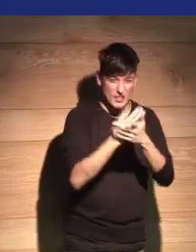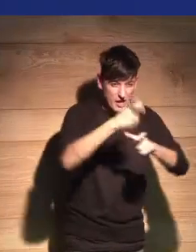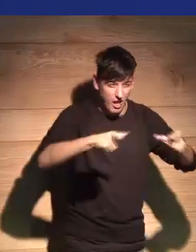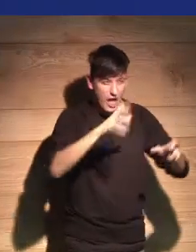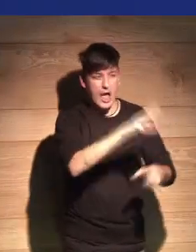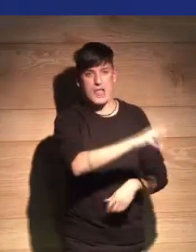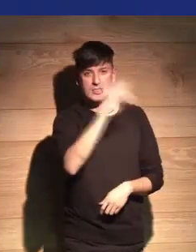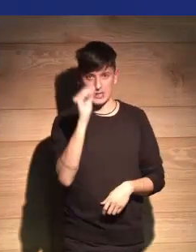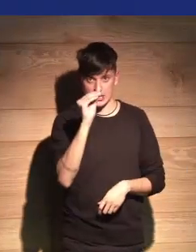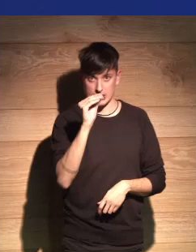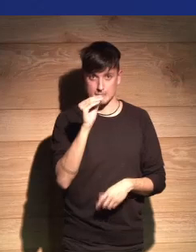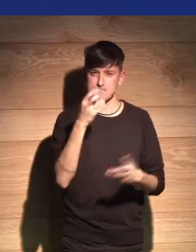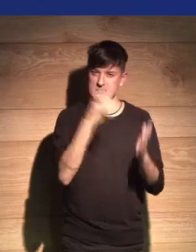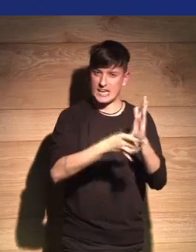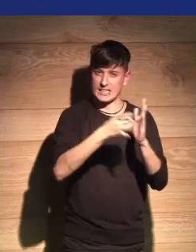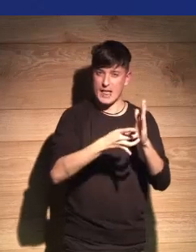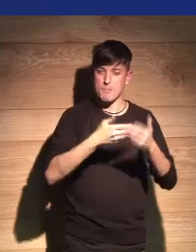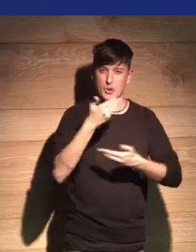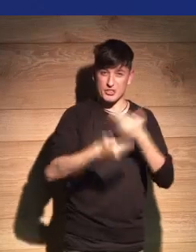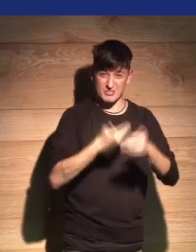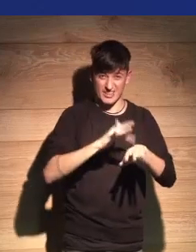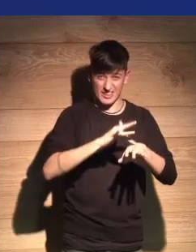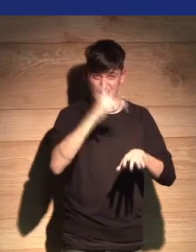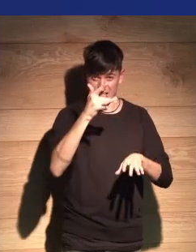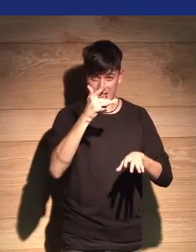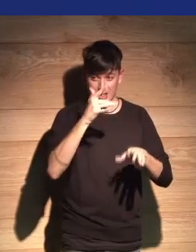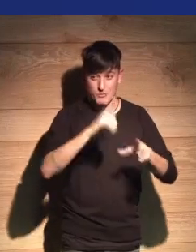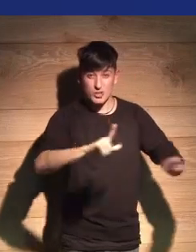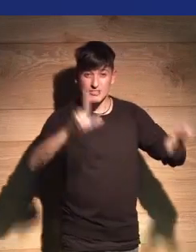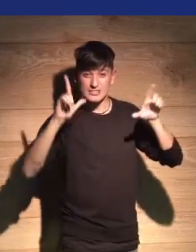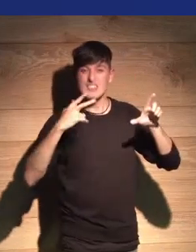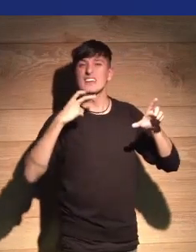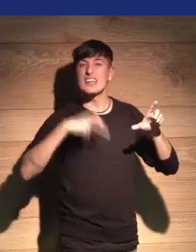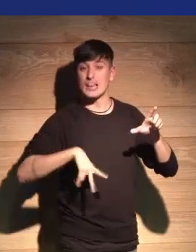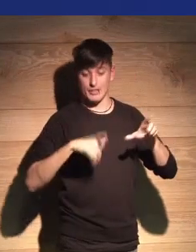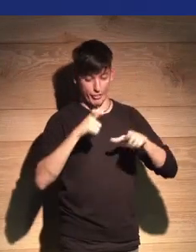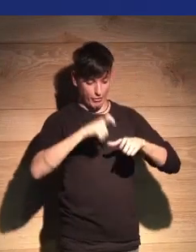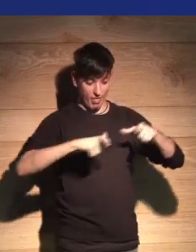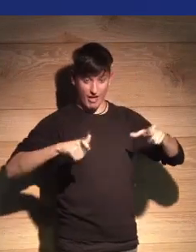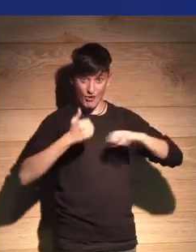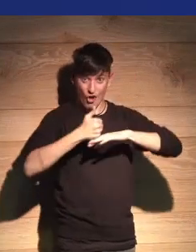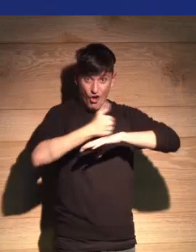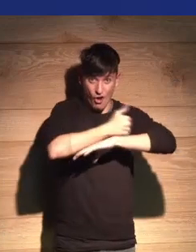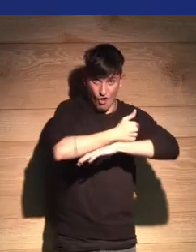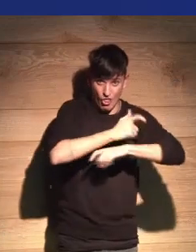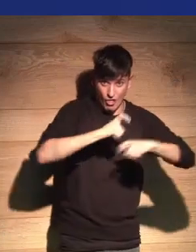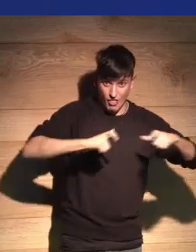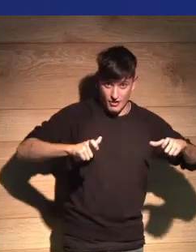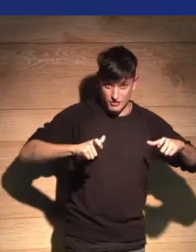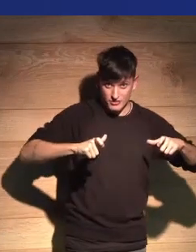don't understand. We need to make sure that this digitization process puts citizens in the